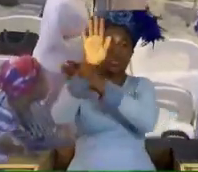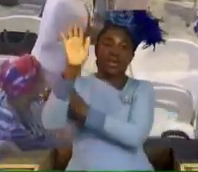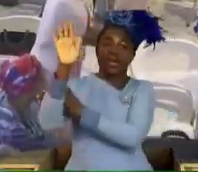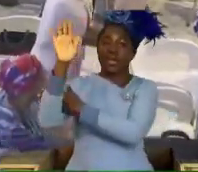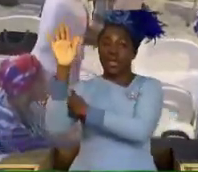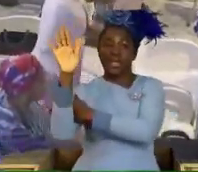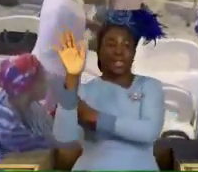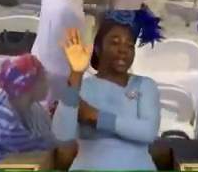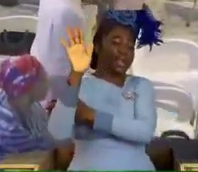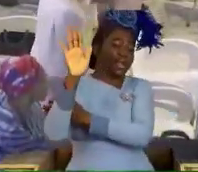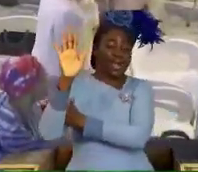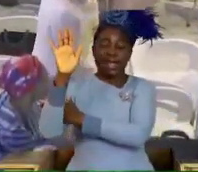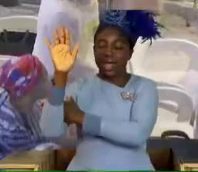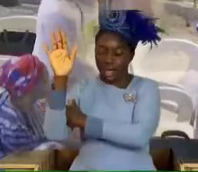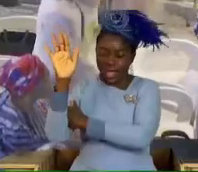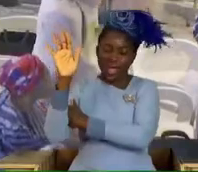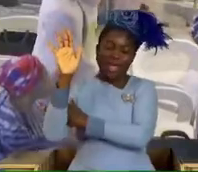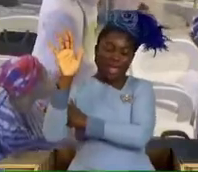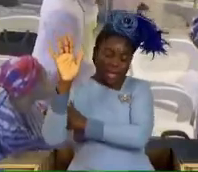Jehovah.